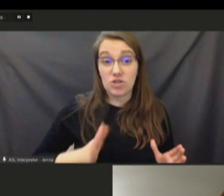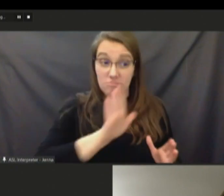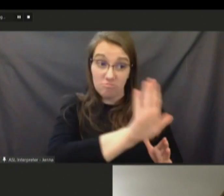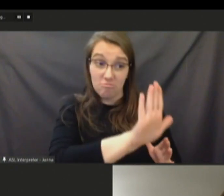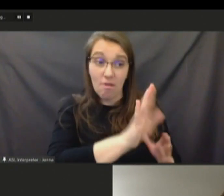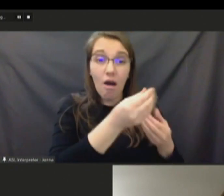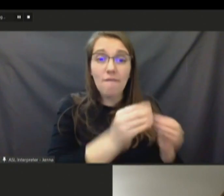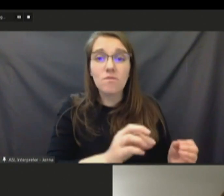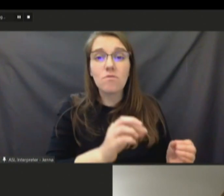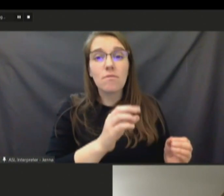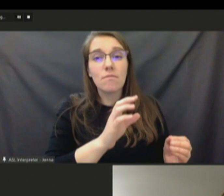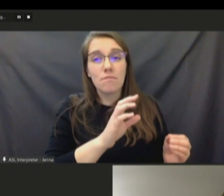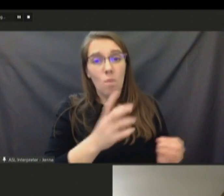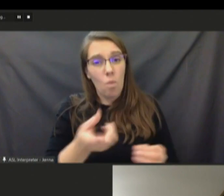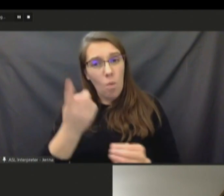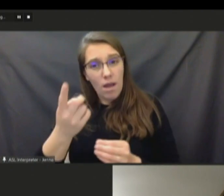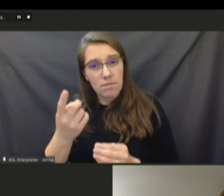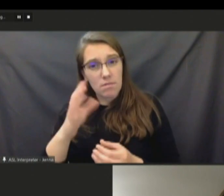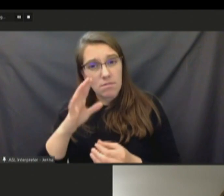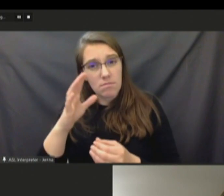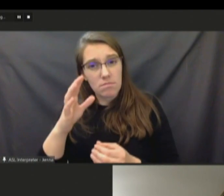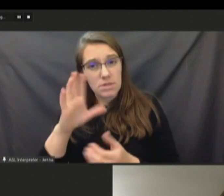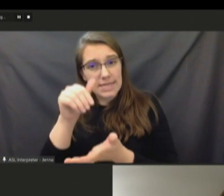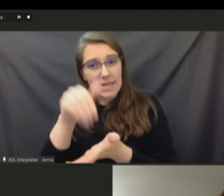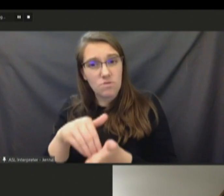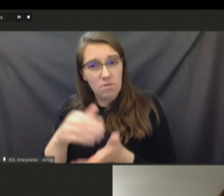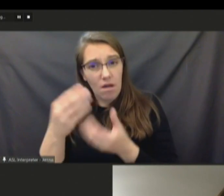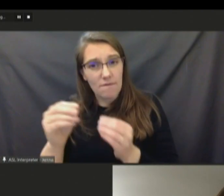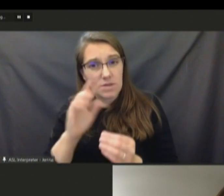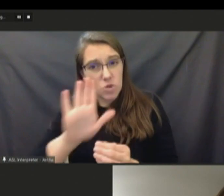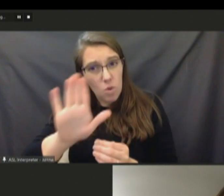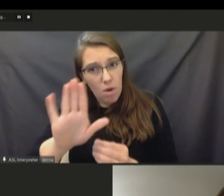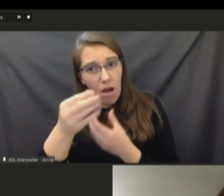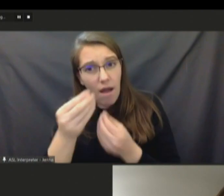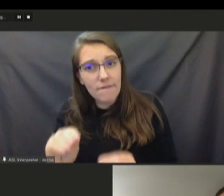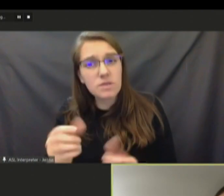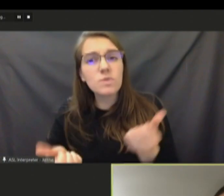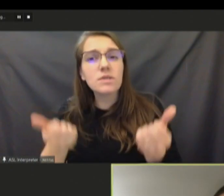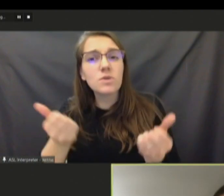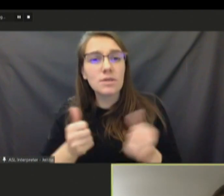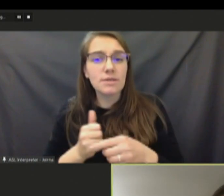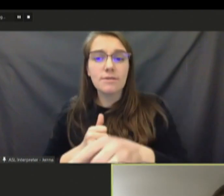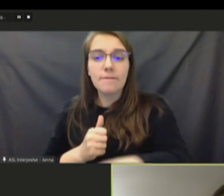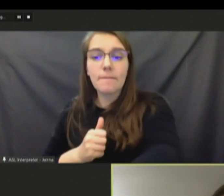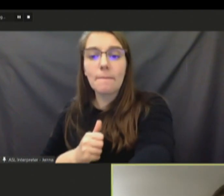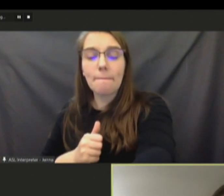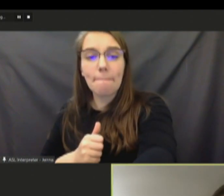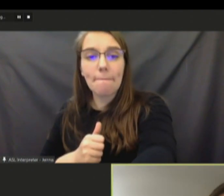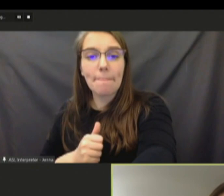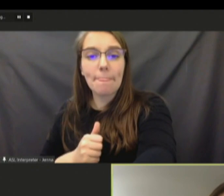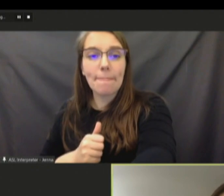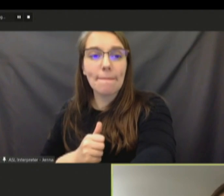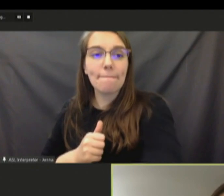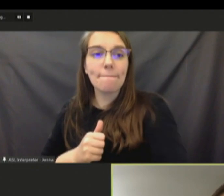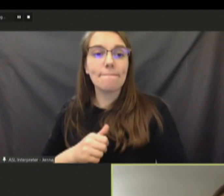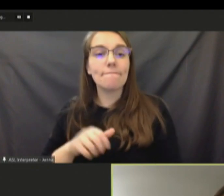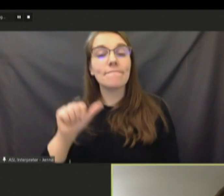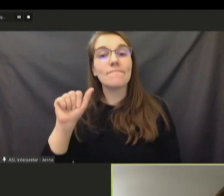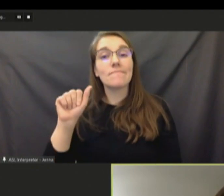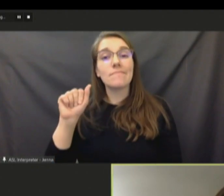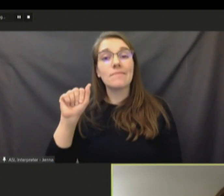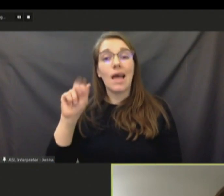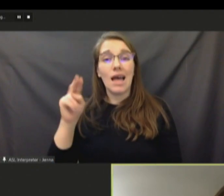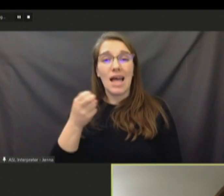more centralized now that your office is involved? Well, I think the commissioner's office just has so much institutional knowledge that